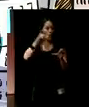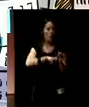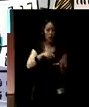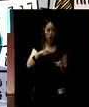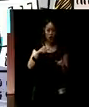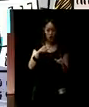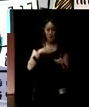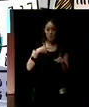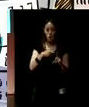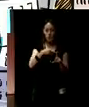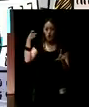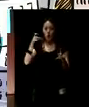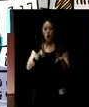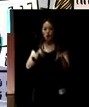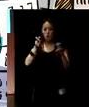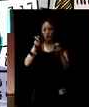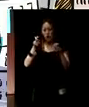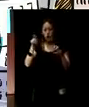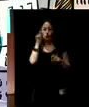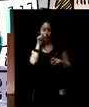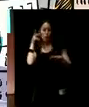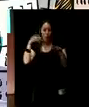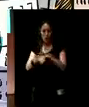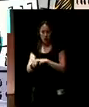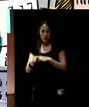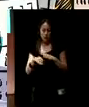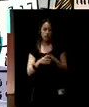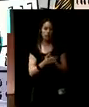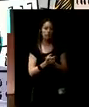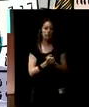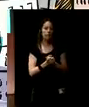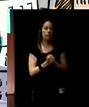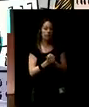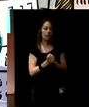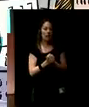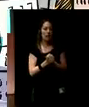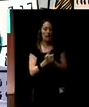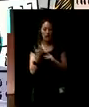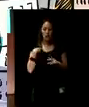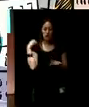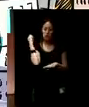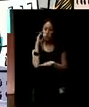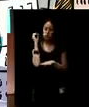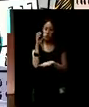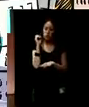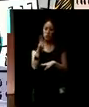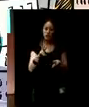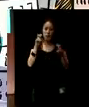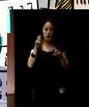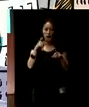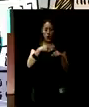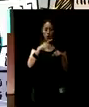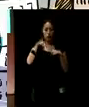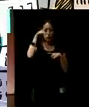important forum about tourism and accessibility. I am going to talk about